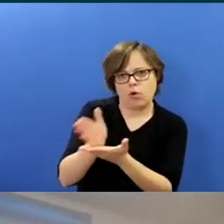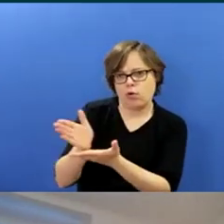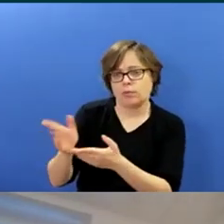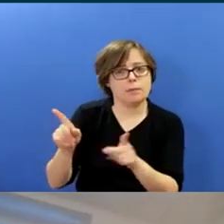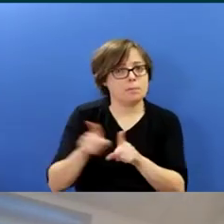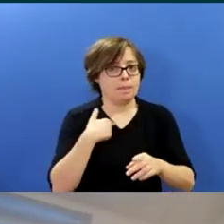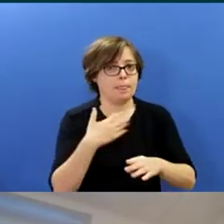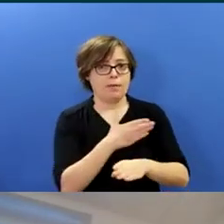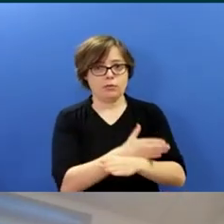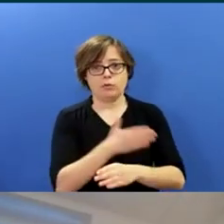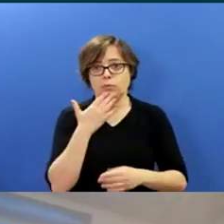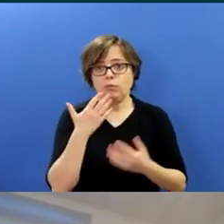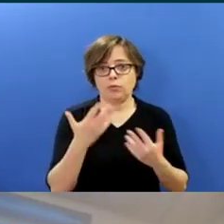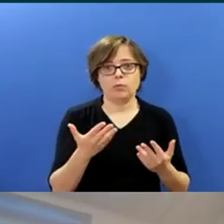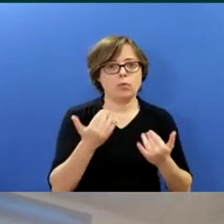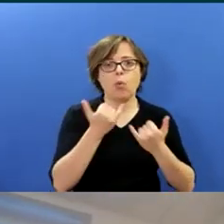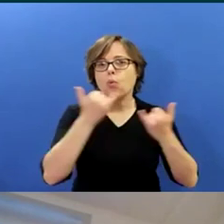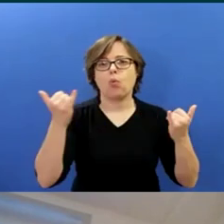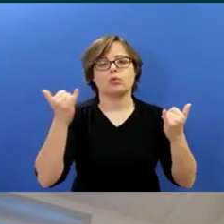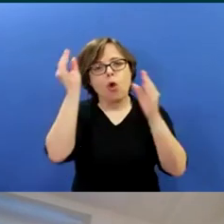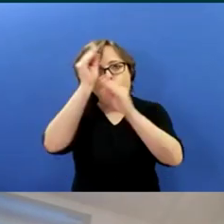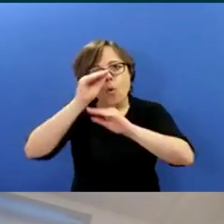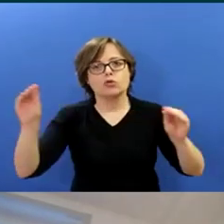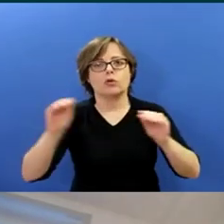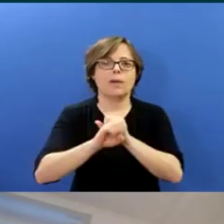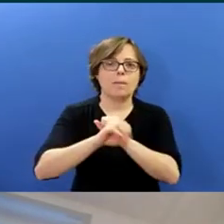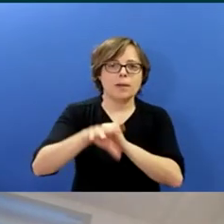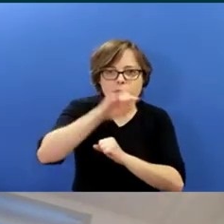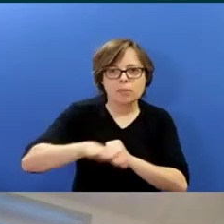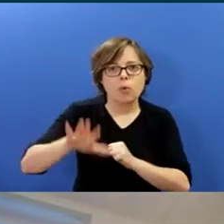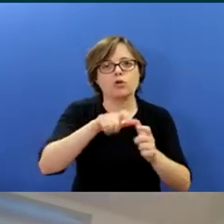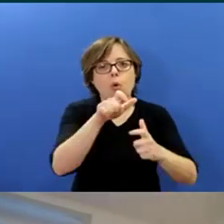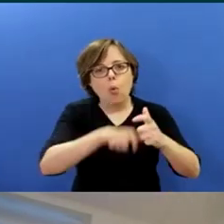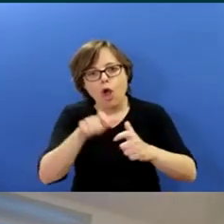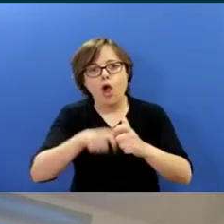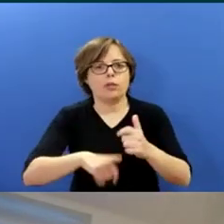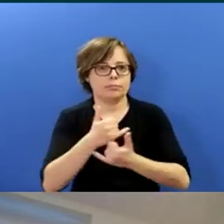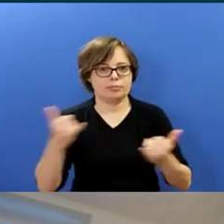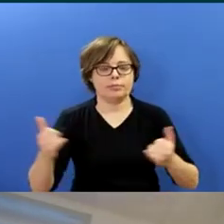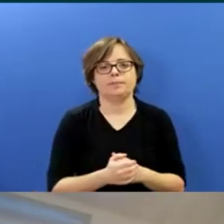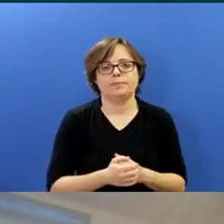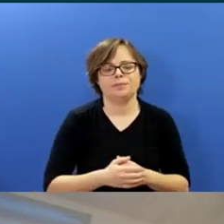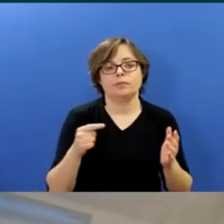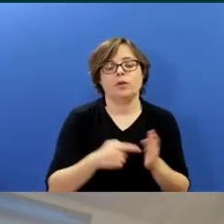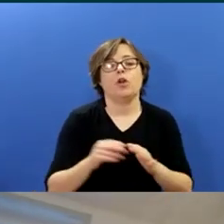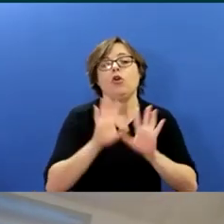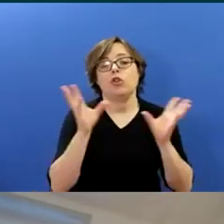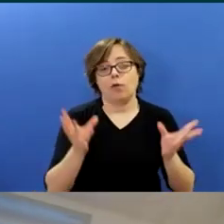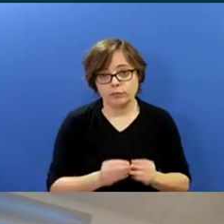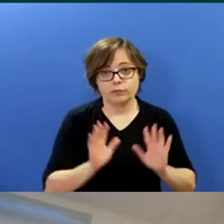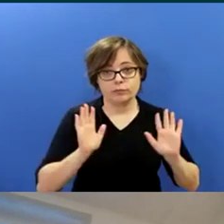social media flyers, direct communications. Yeah, all of that. So 4 and